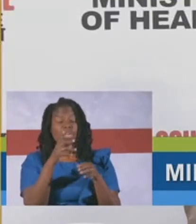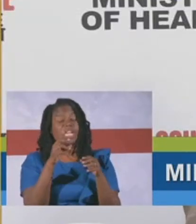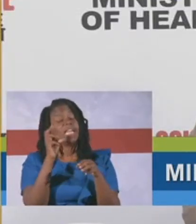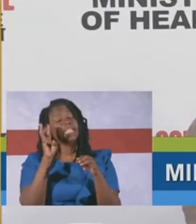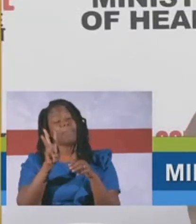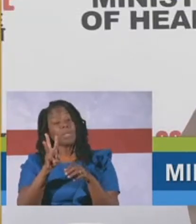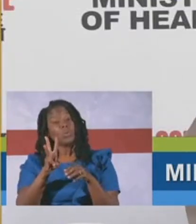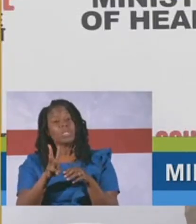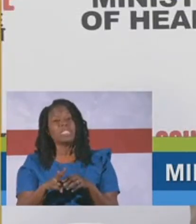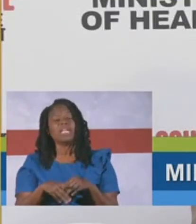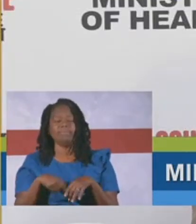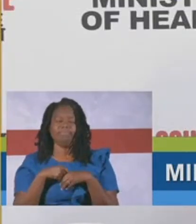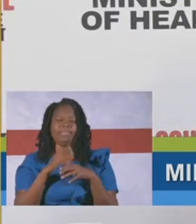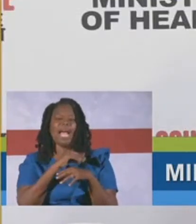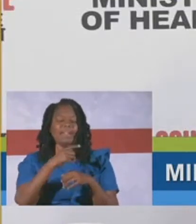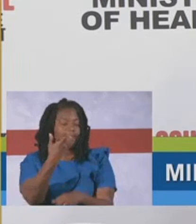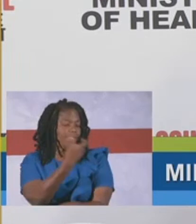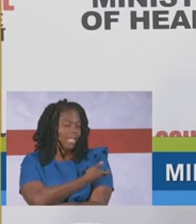to vaccinate.